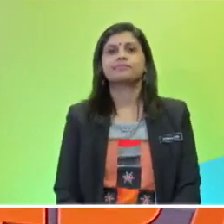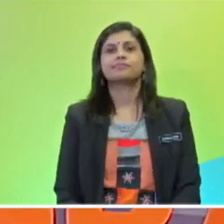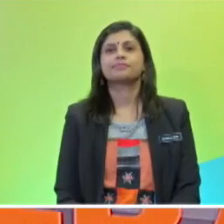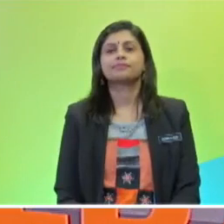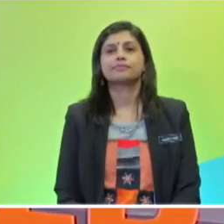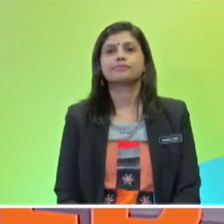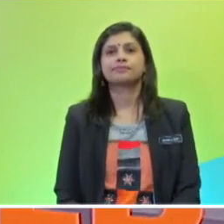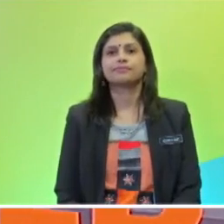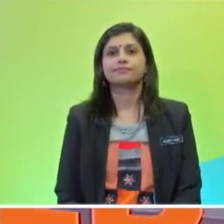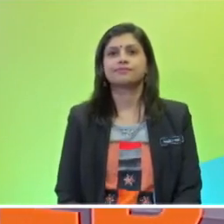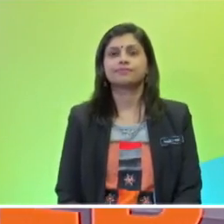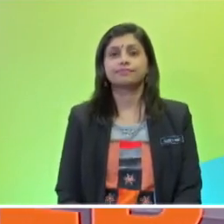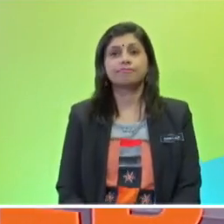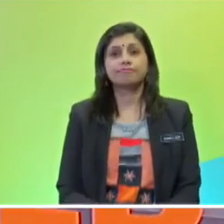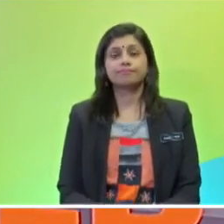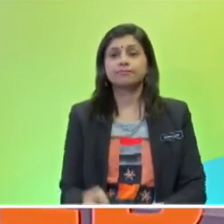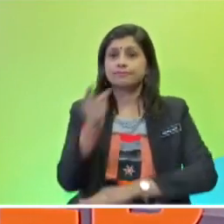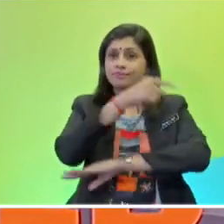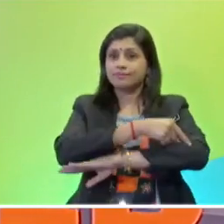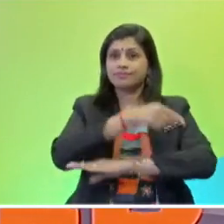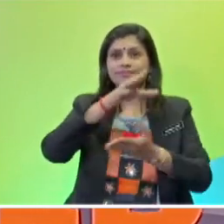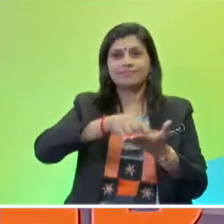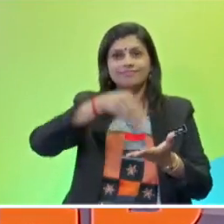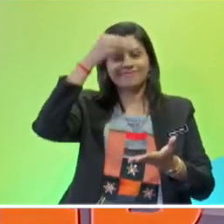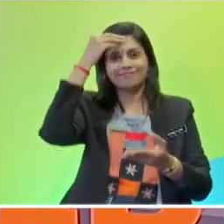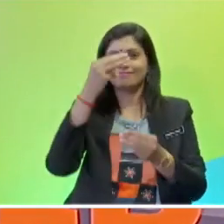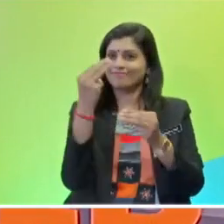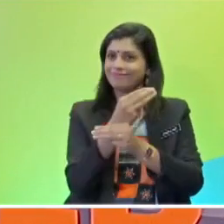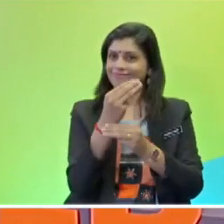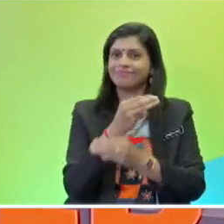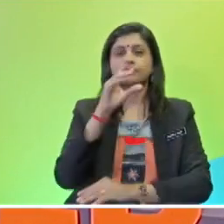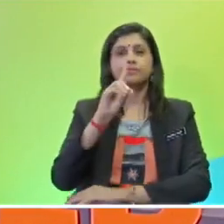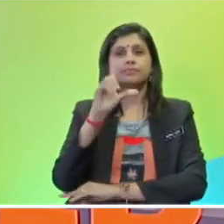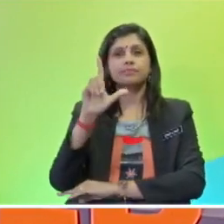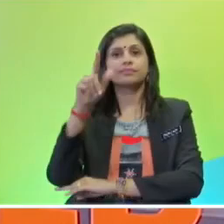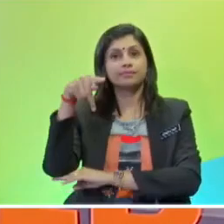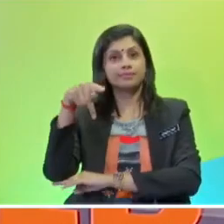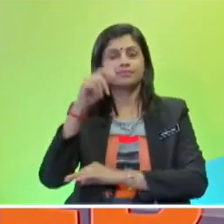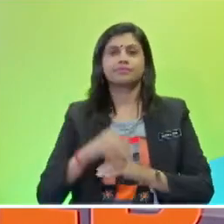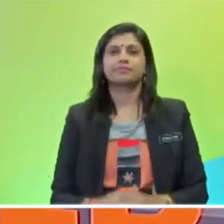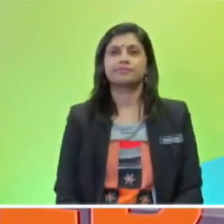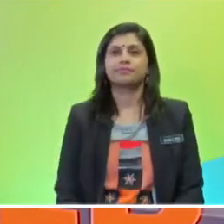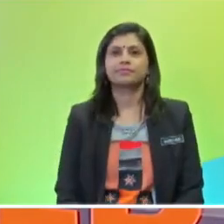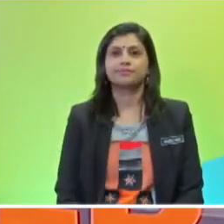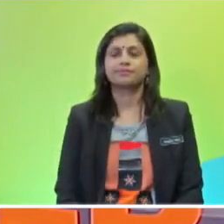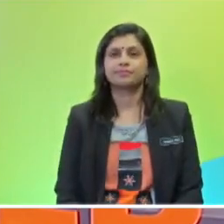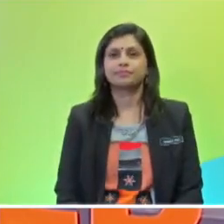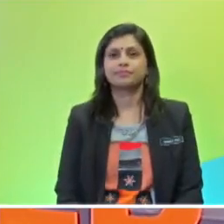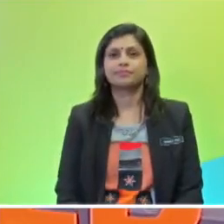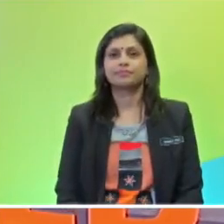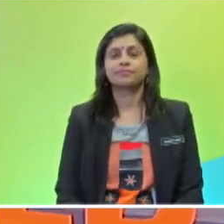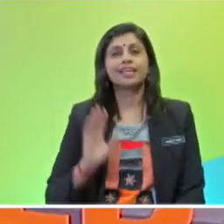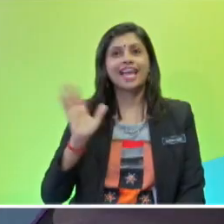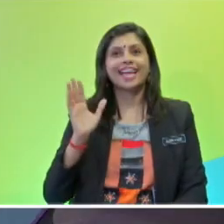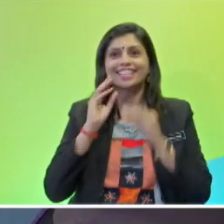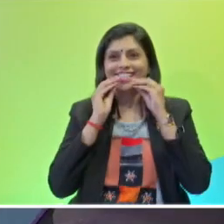And our subject for today is Mathematics DLP Year 6 together with Teacher Kalai. Hi